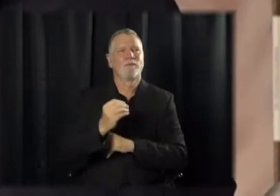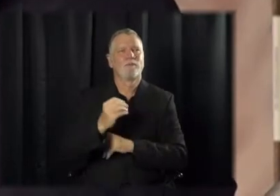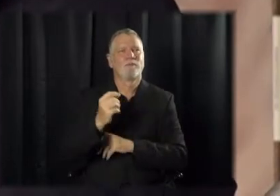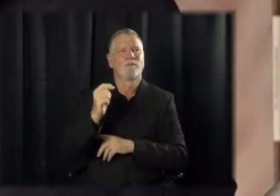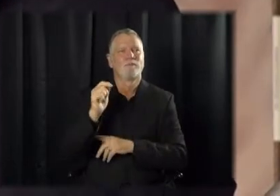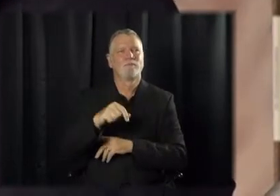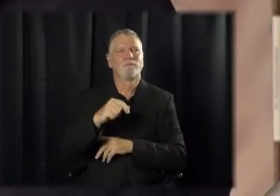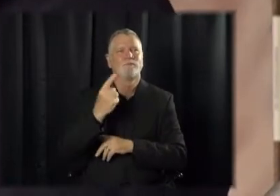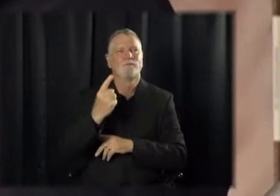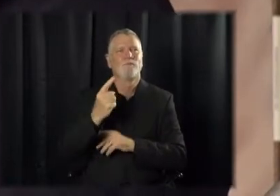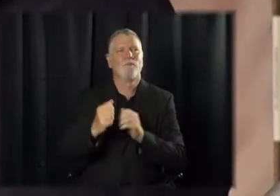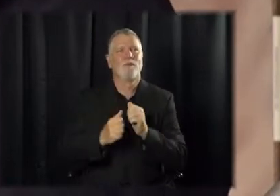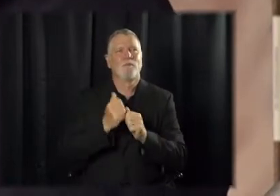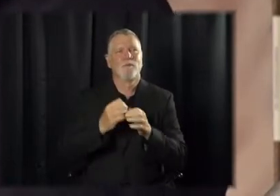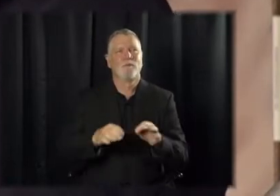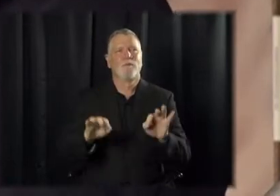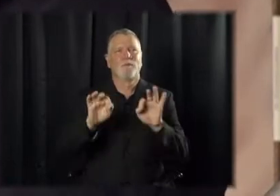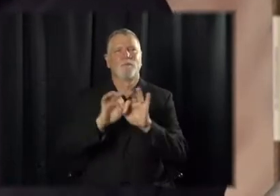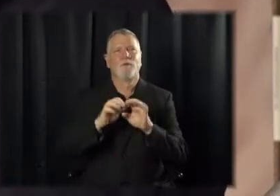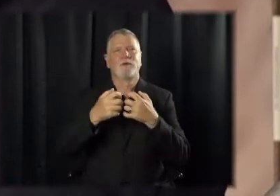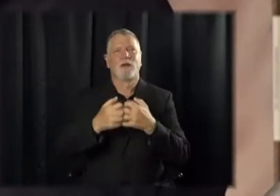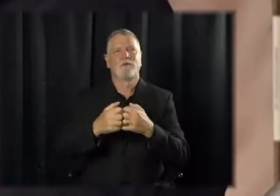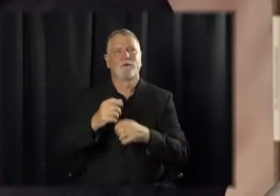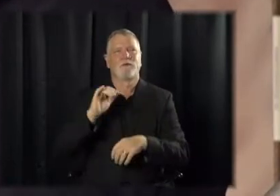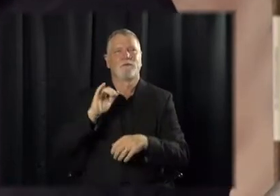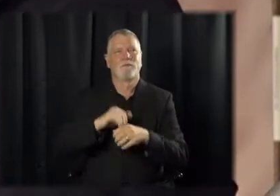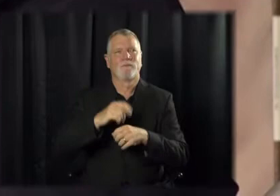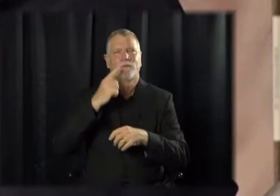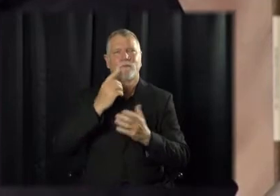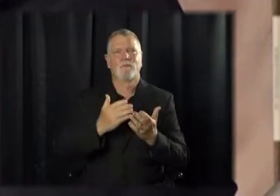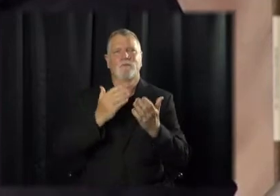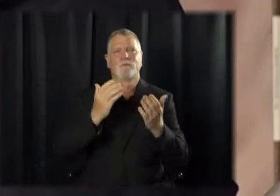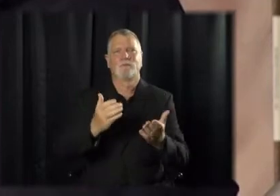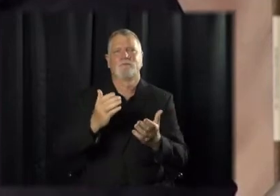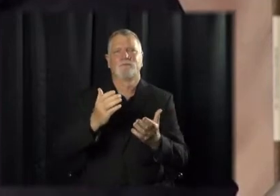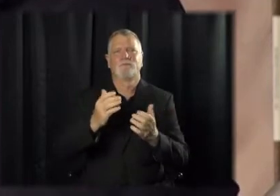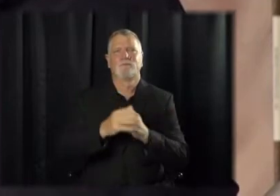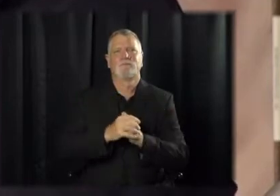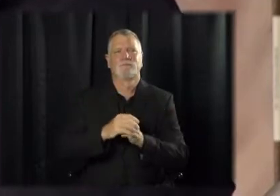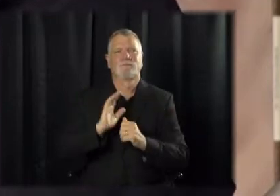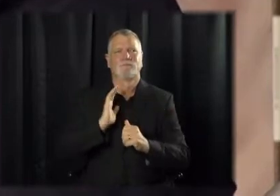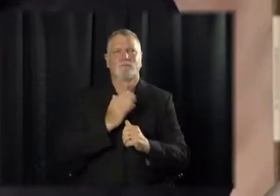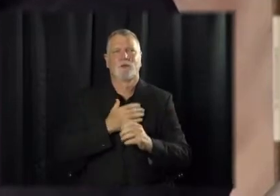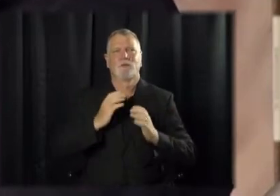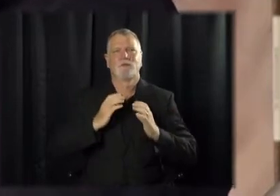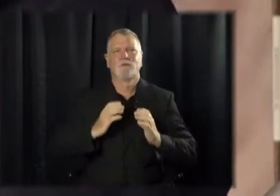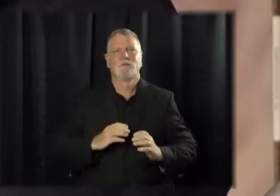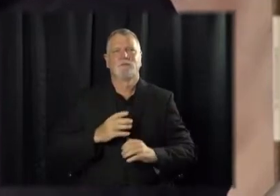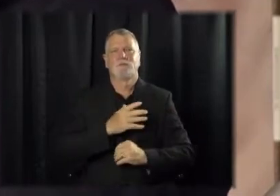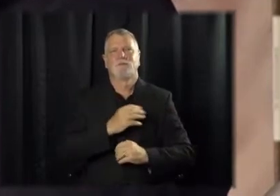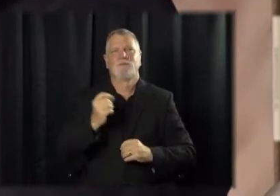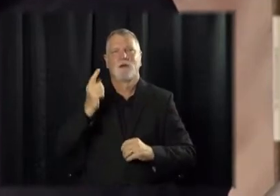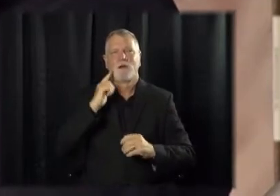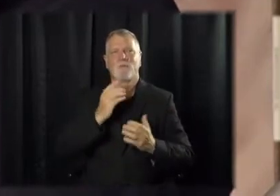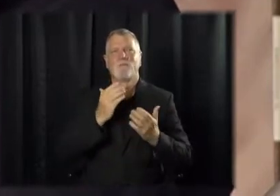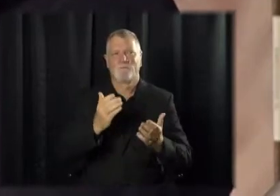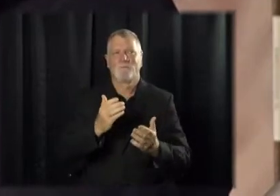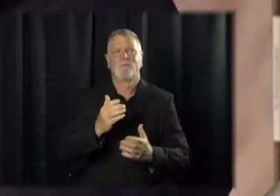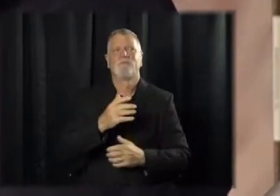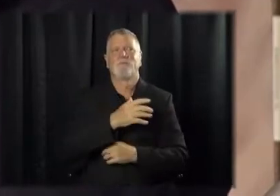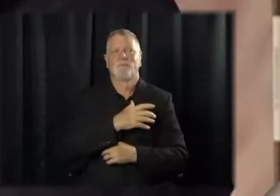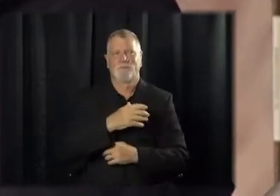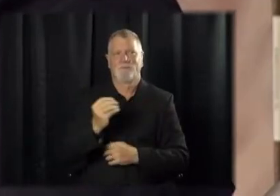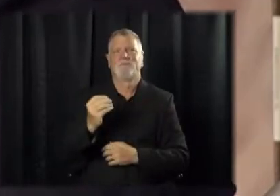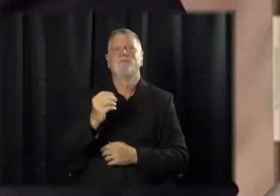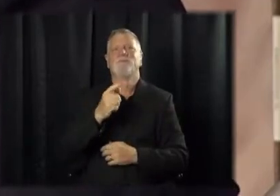is one of the most important engines to provide our citizens an opportunity for growth